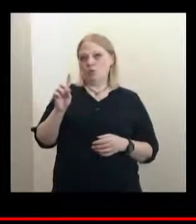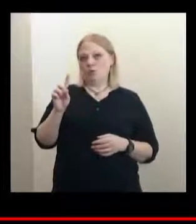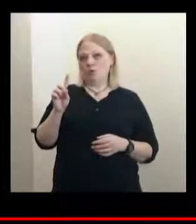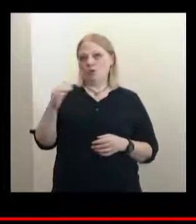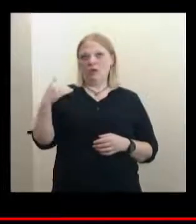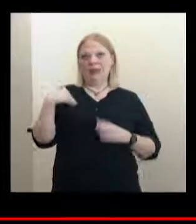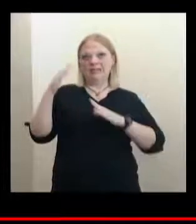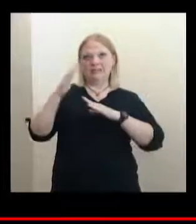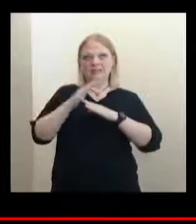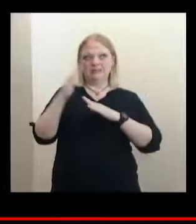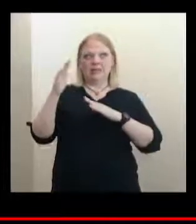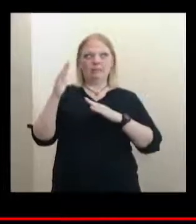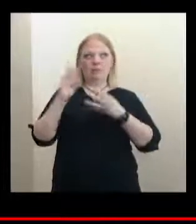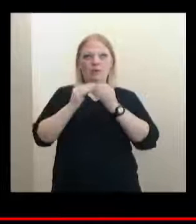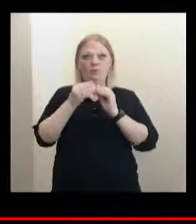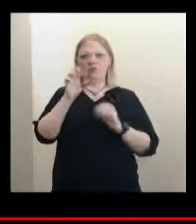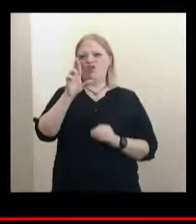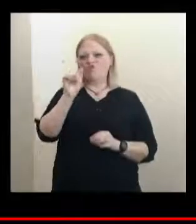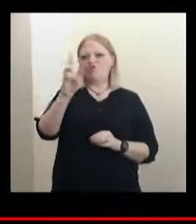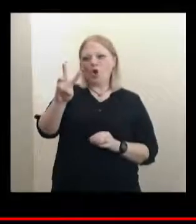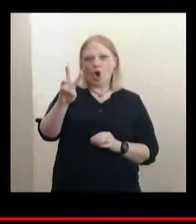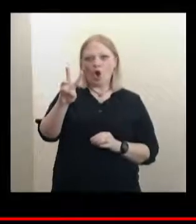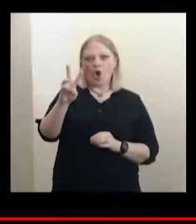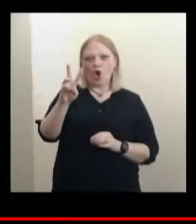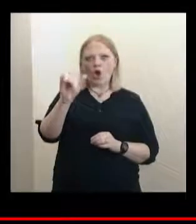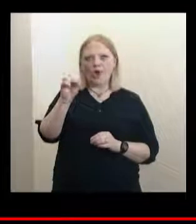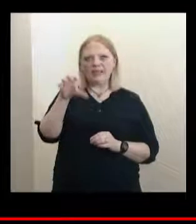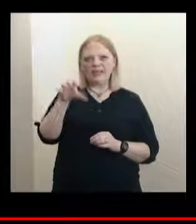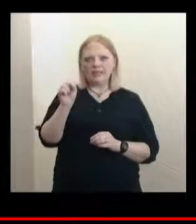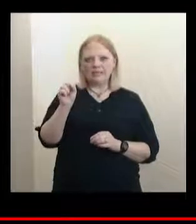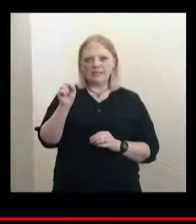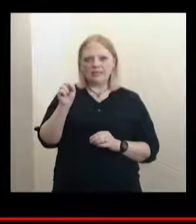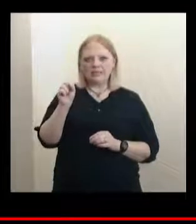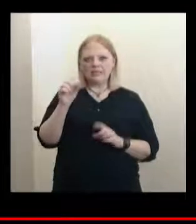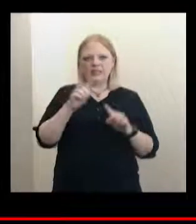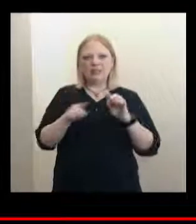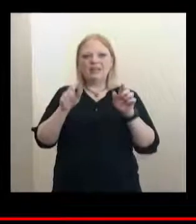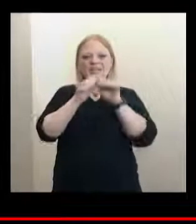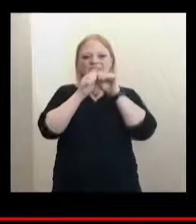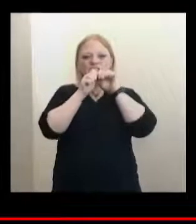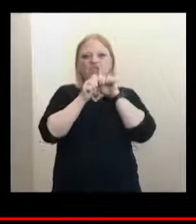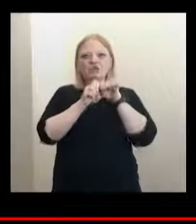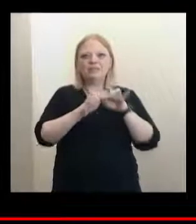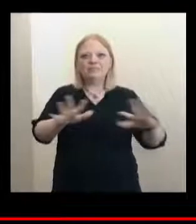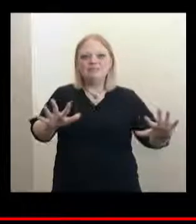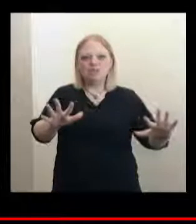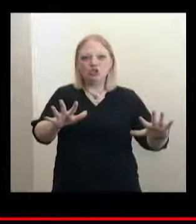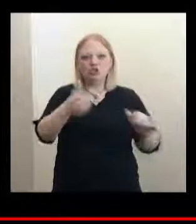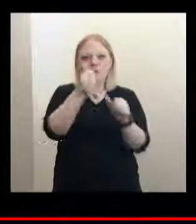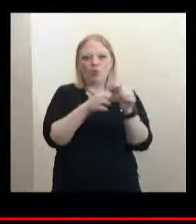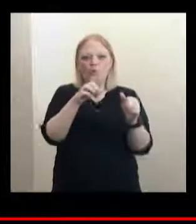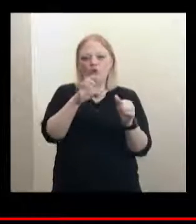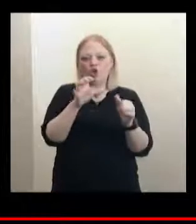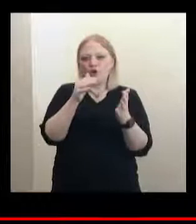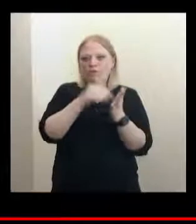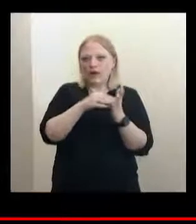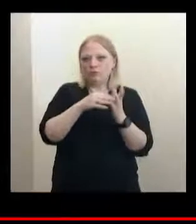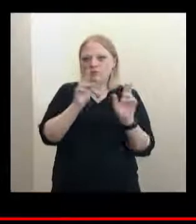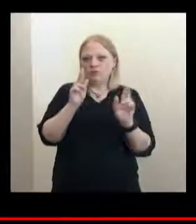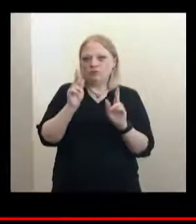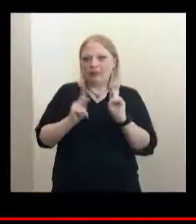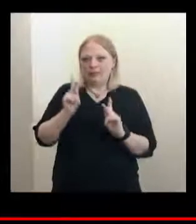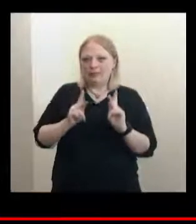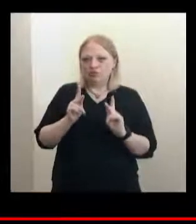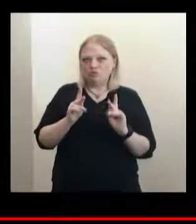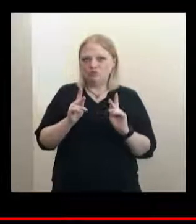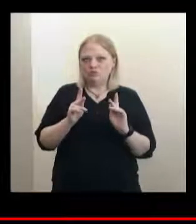highest number of raw cases last week, its case transmission rate per 100,000 population is lower than other